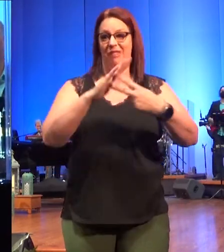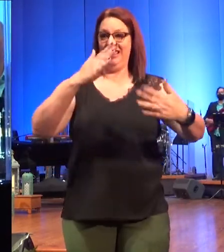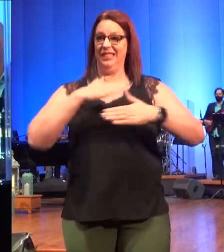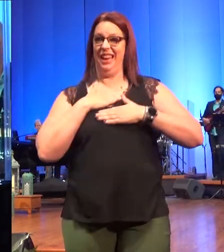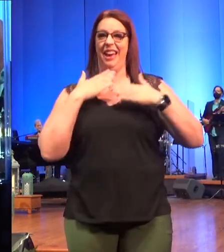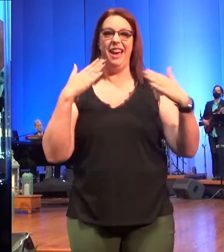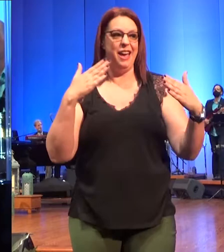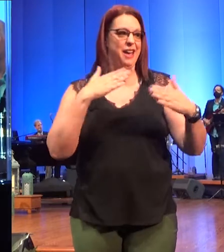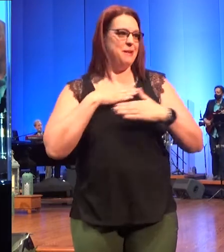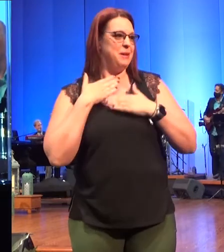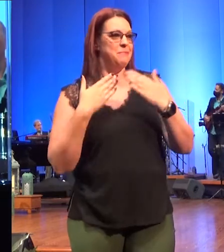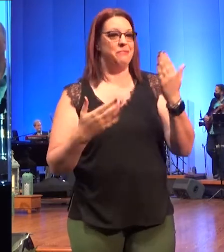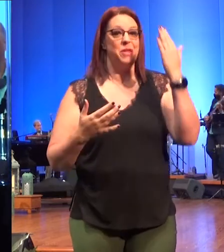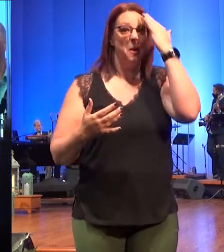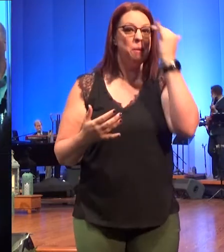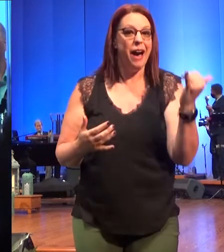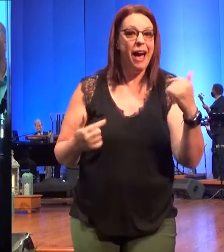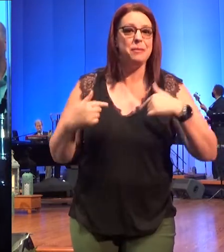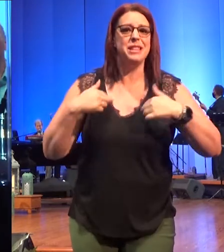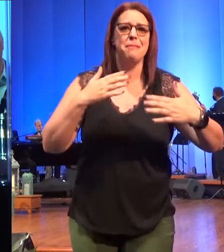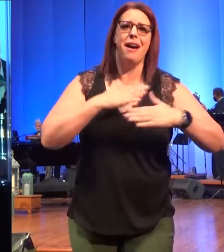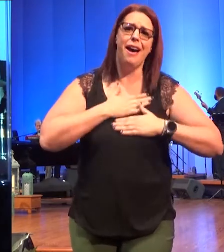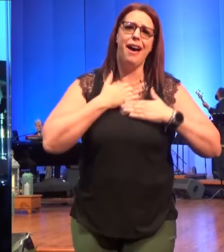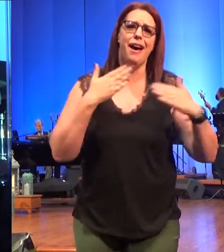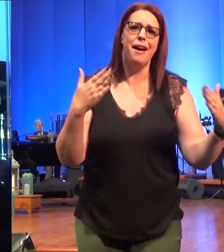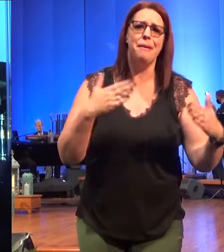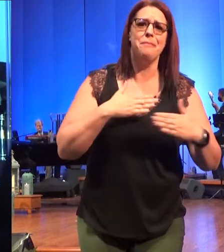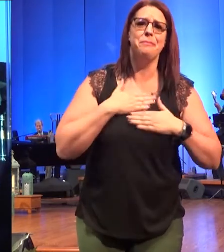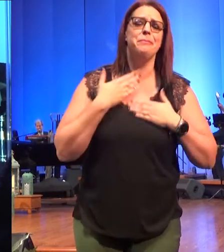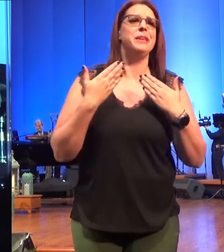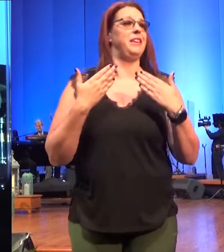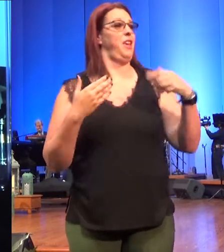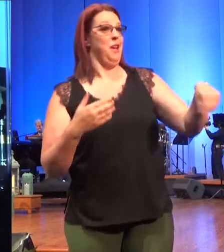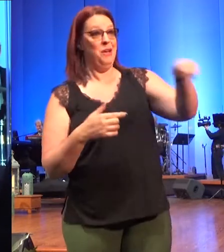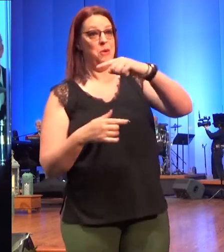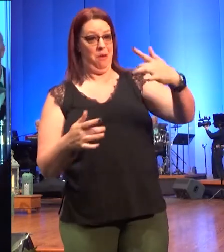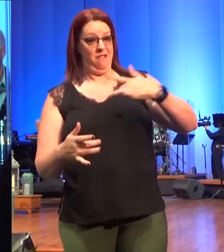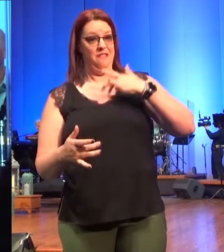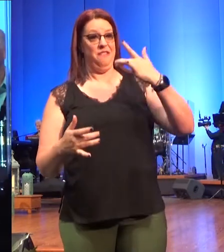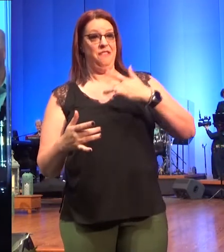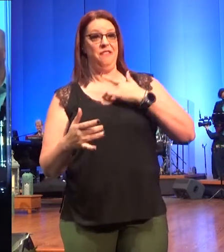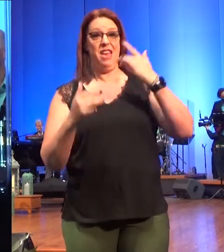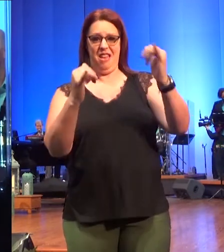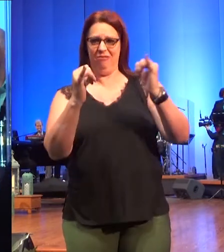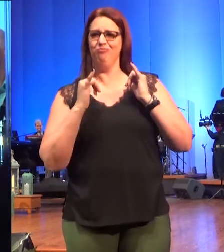you. Because I'm not alone if you feel like